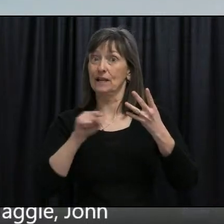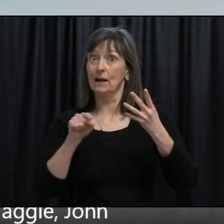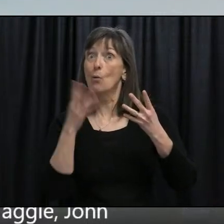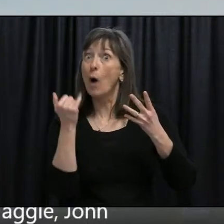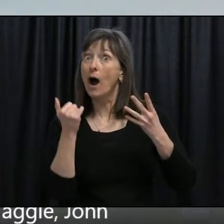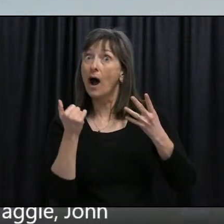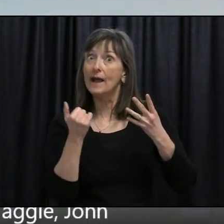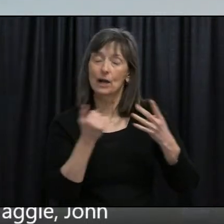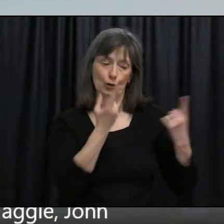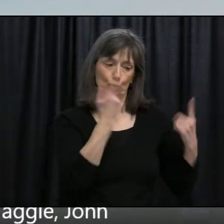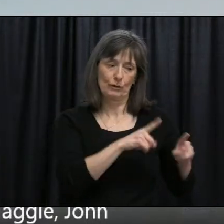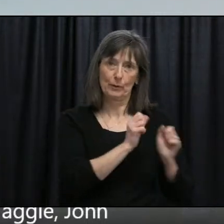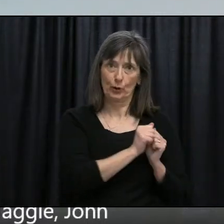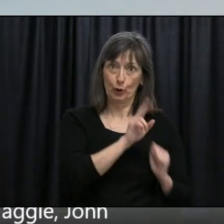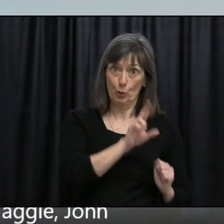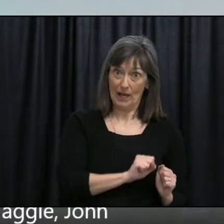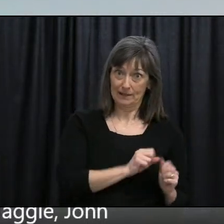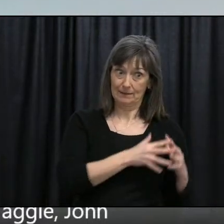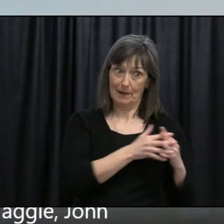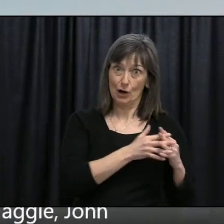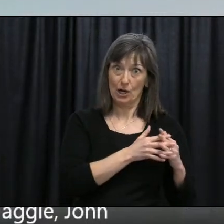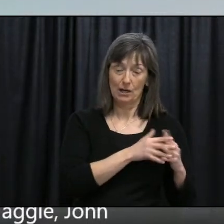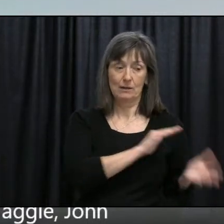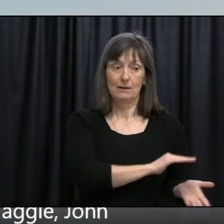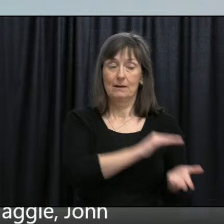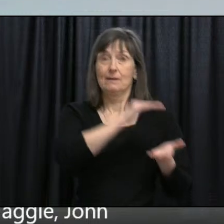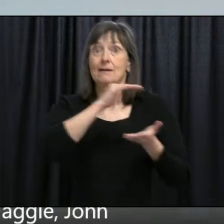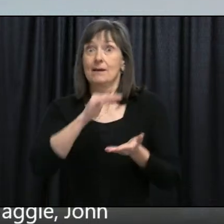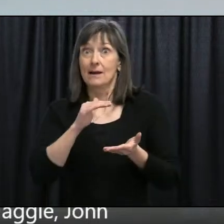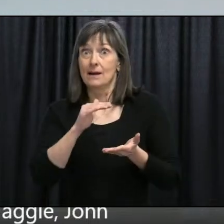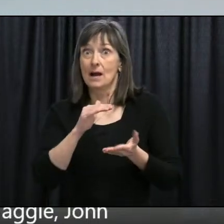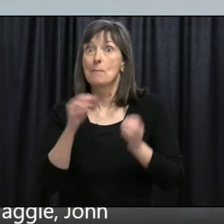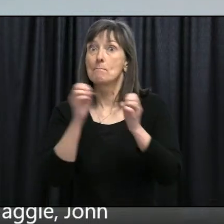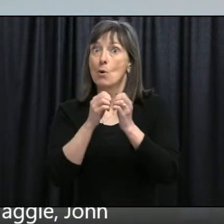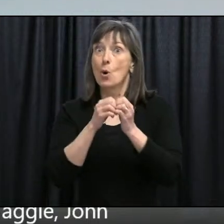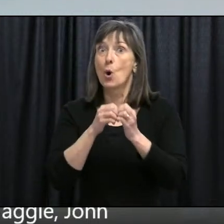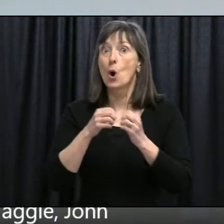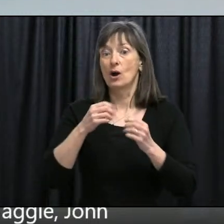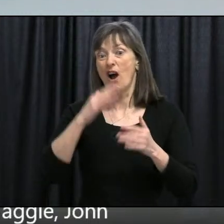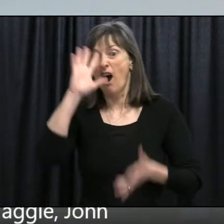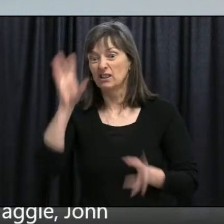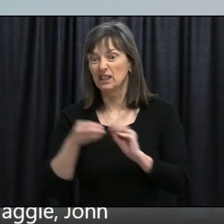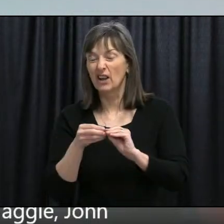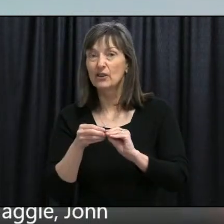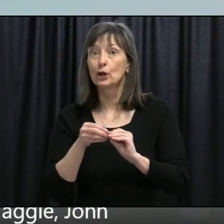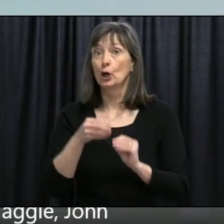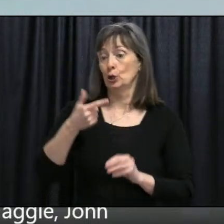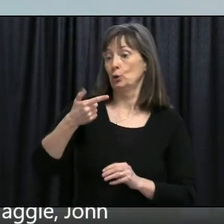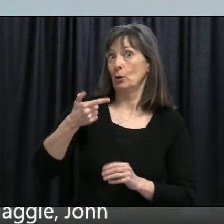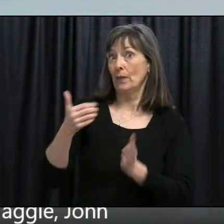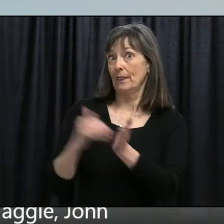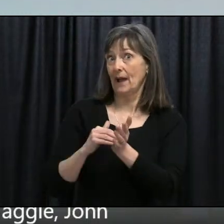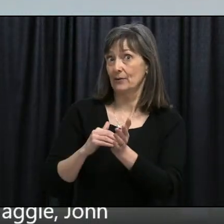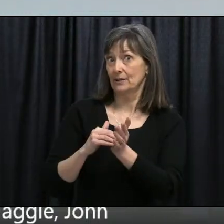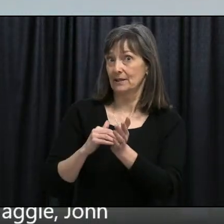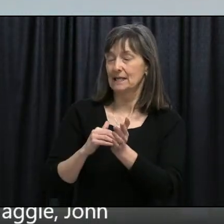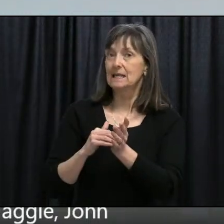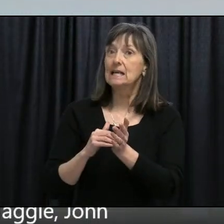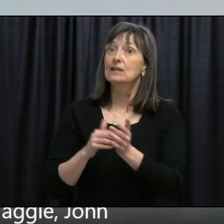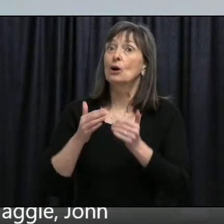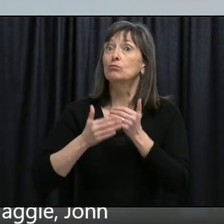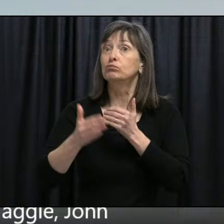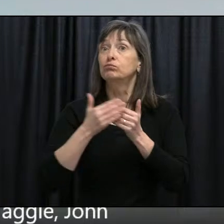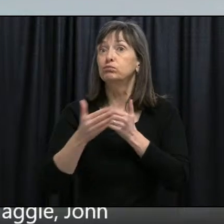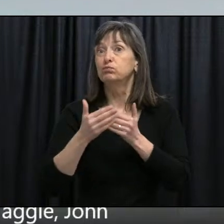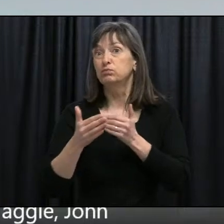a total of 21,000. Again, all within the next 4 to 6 weeks, according to estimates